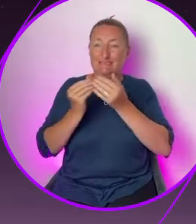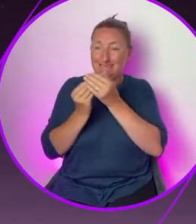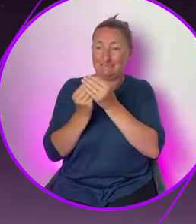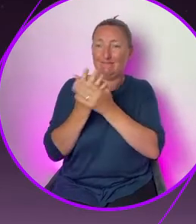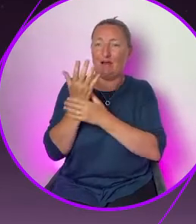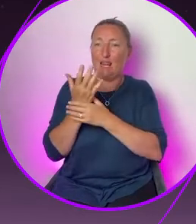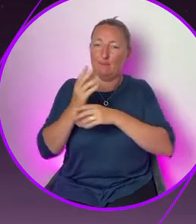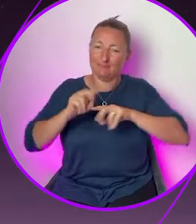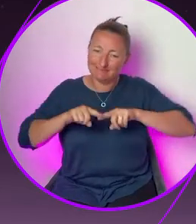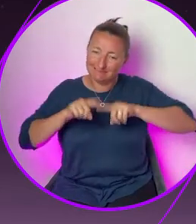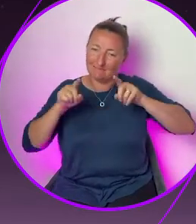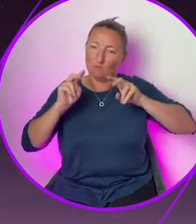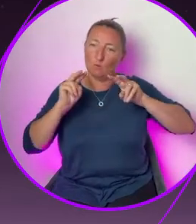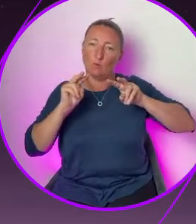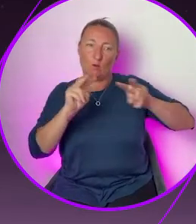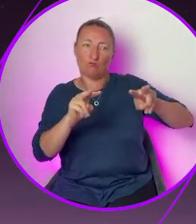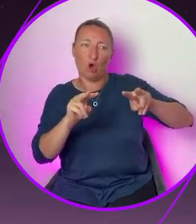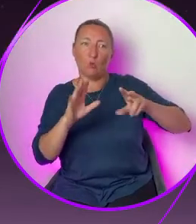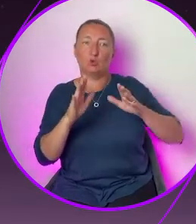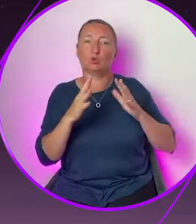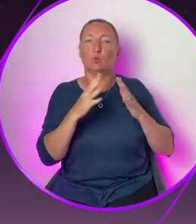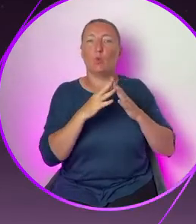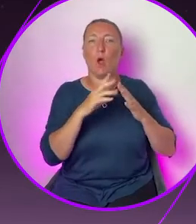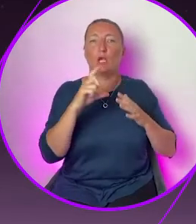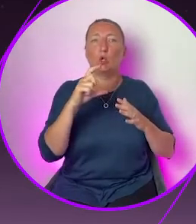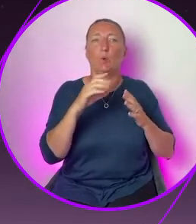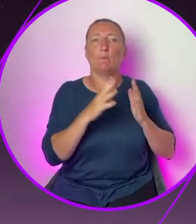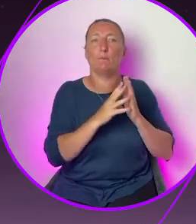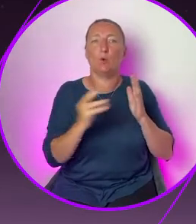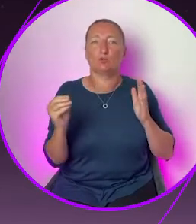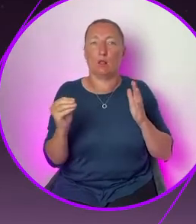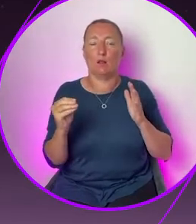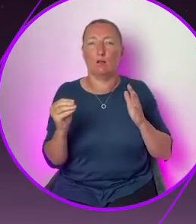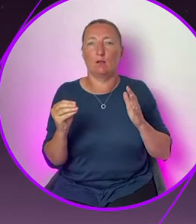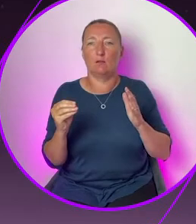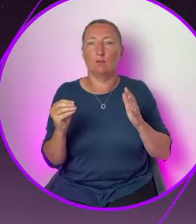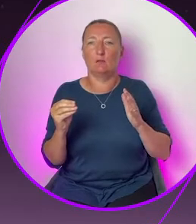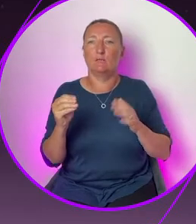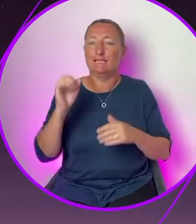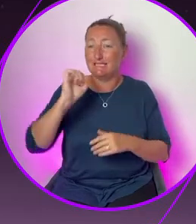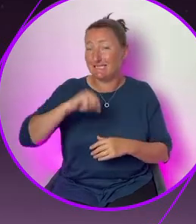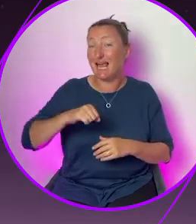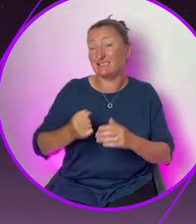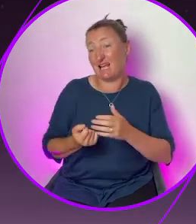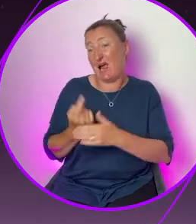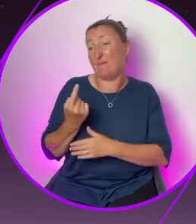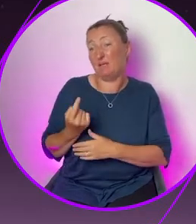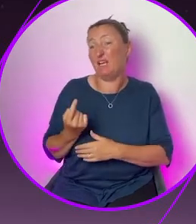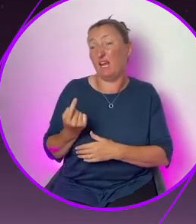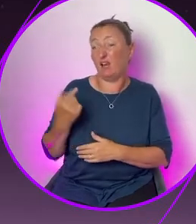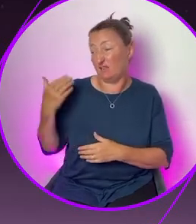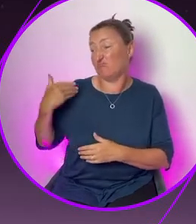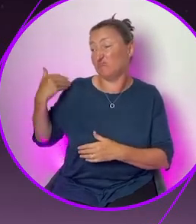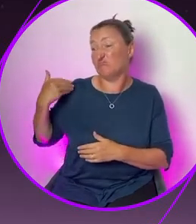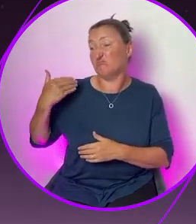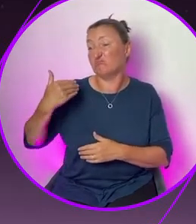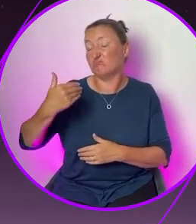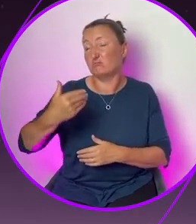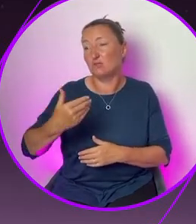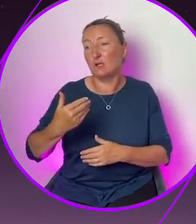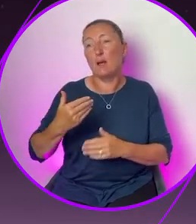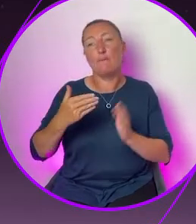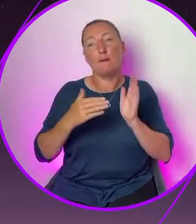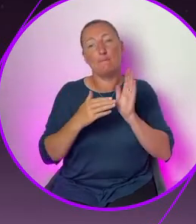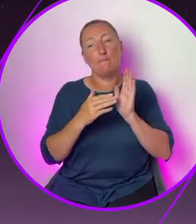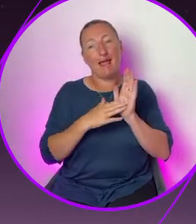developing different approaches to the YQ model. And of course, this has been happening historically, but still somehow when it comes to metrics and when it comes